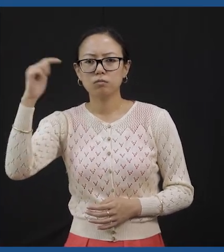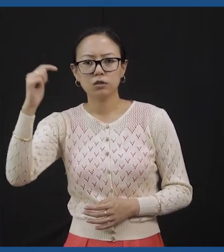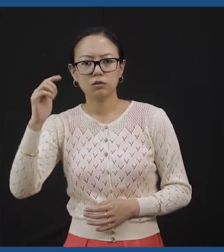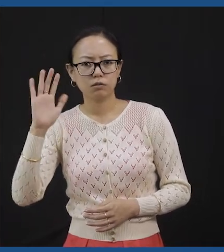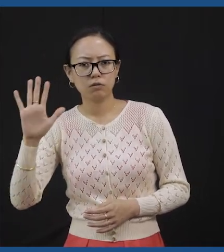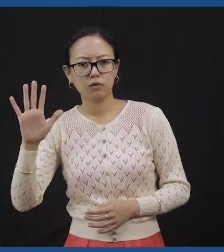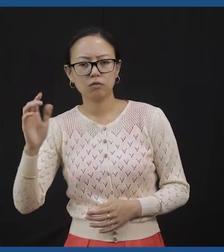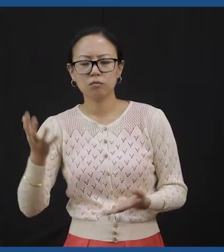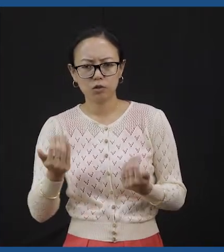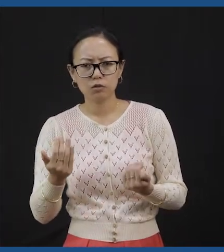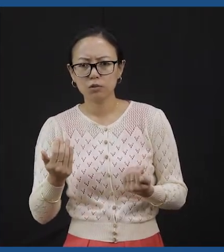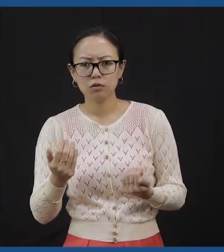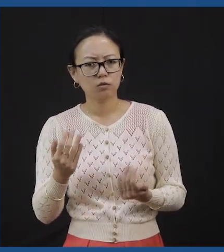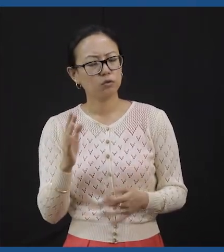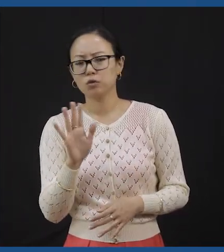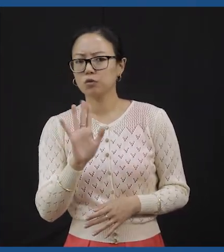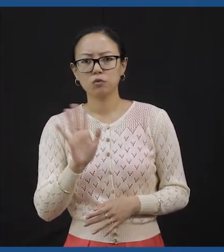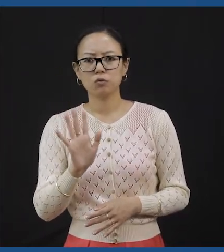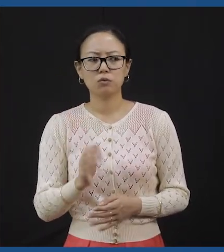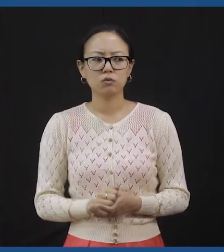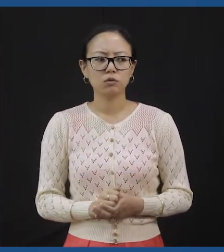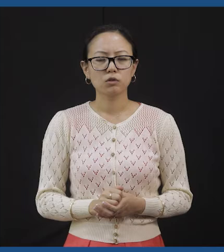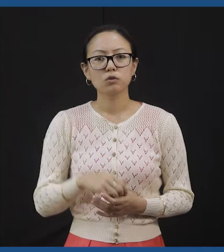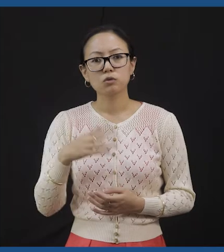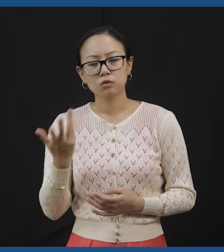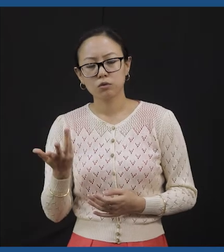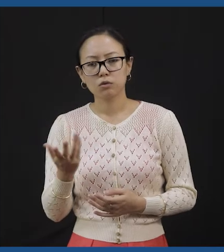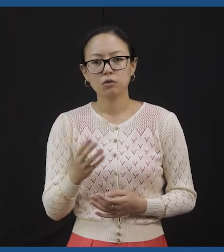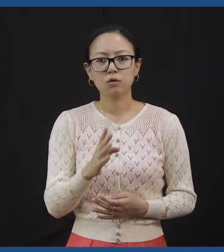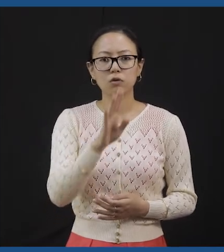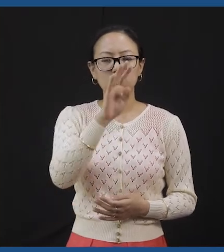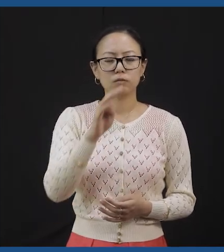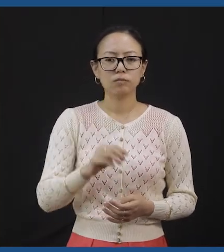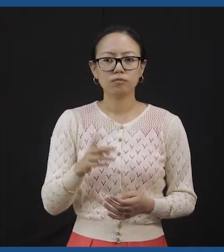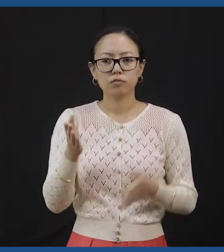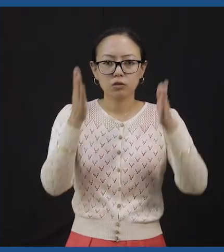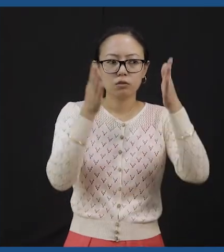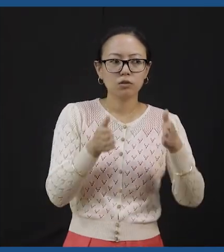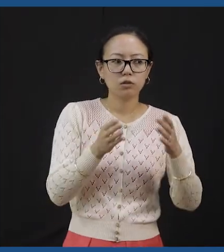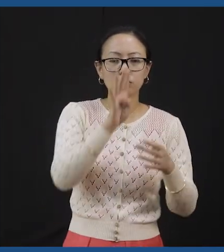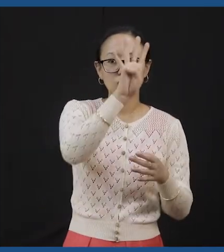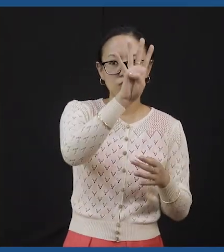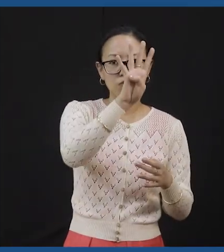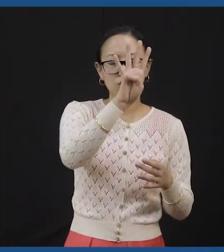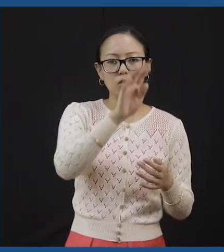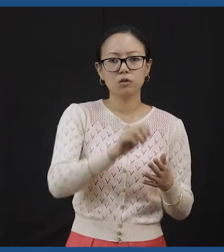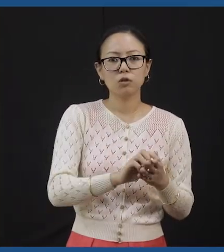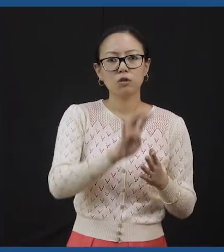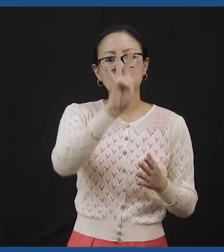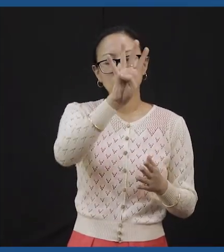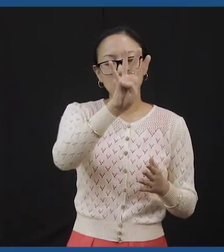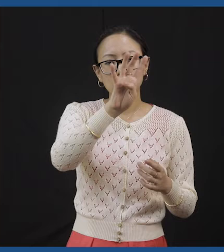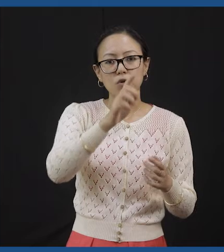No. In that case, we need a regrouping here. We have to regroup it again. That is, you will take ones from the tens place, which